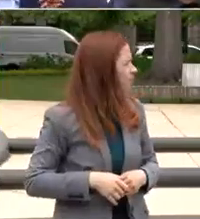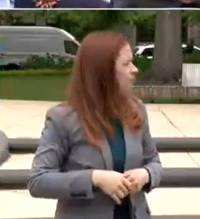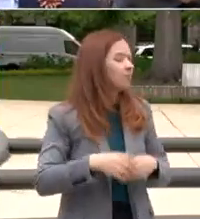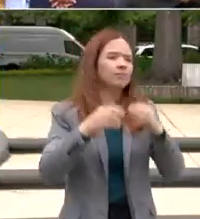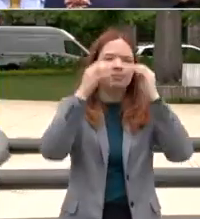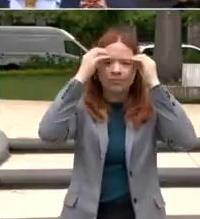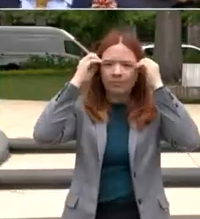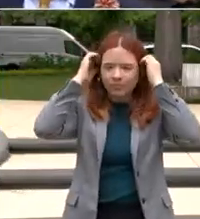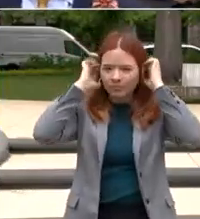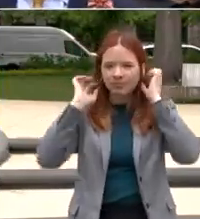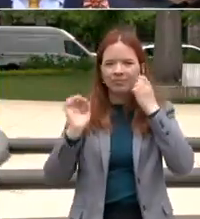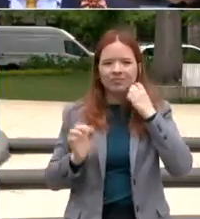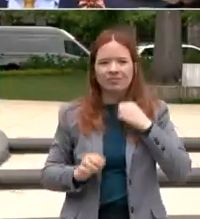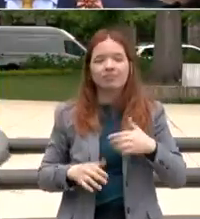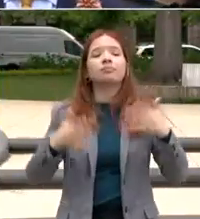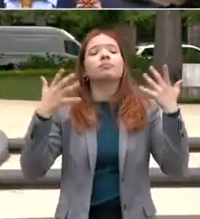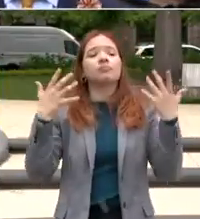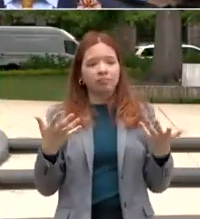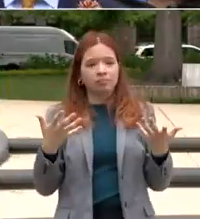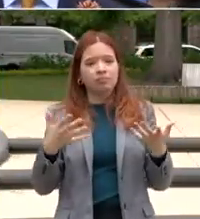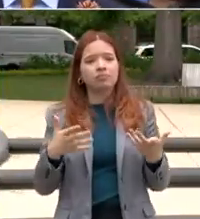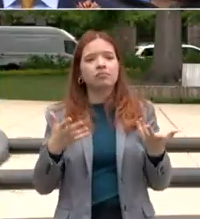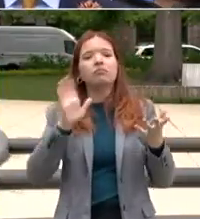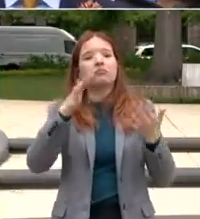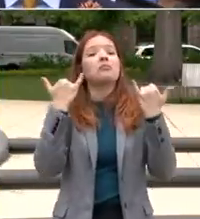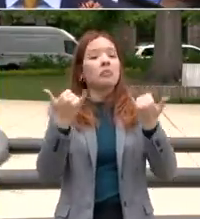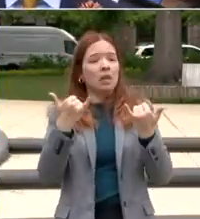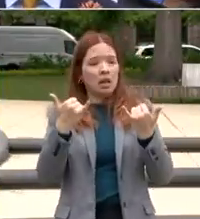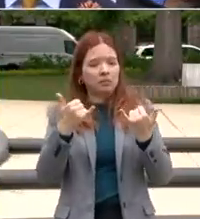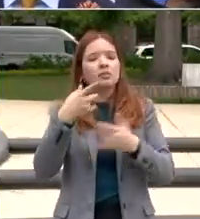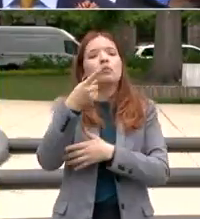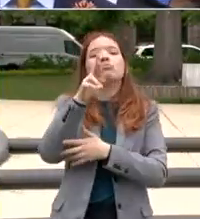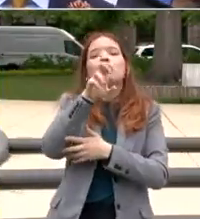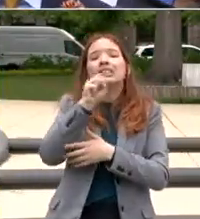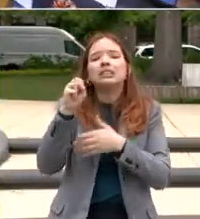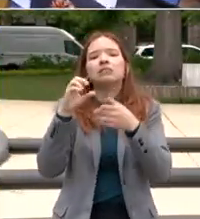All right, we can take a few press questions,